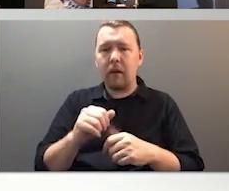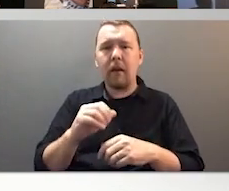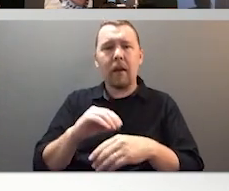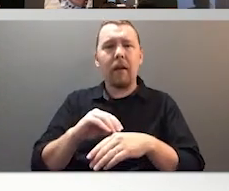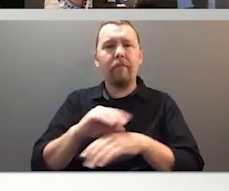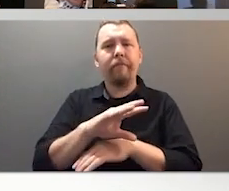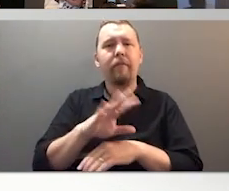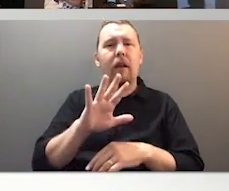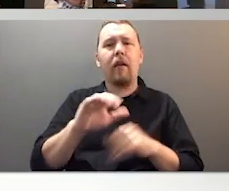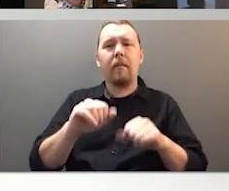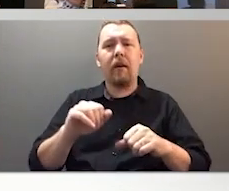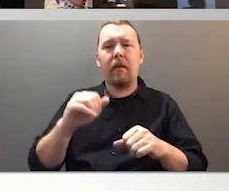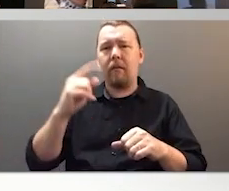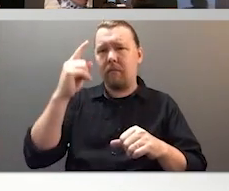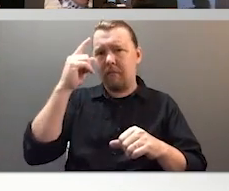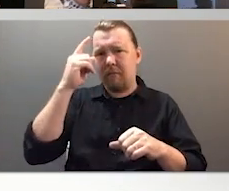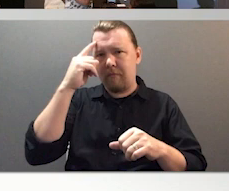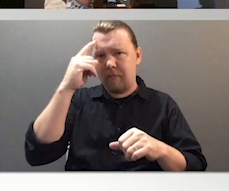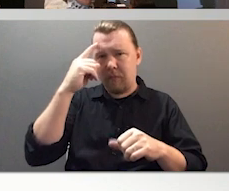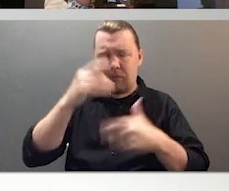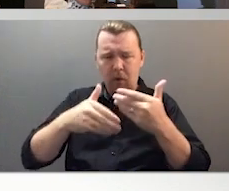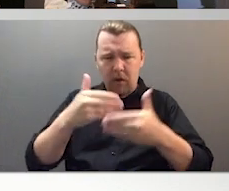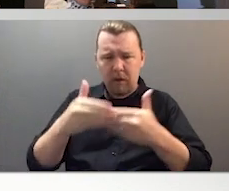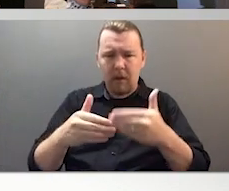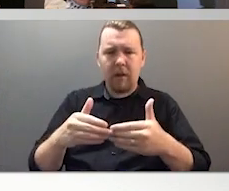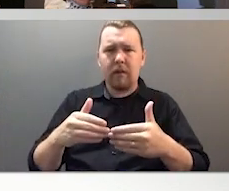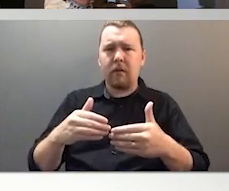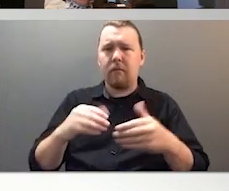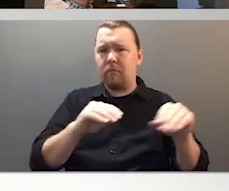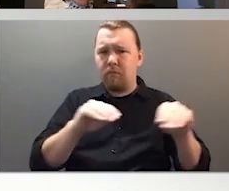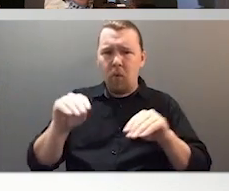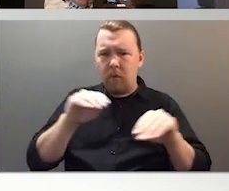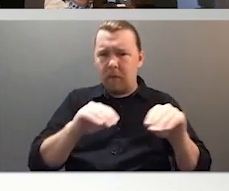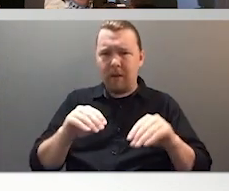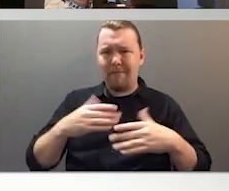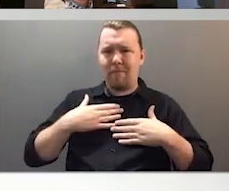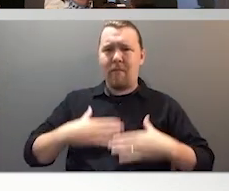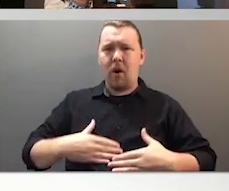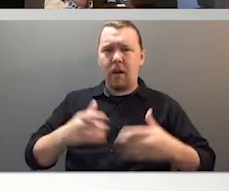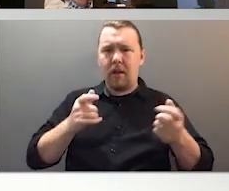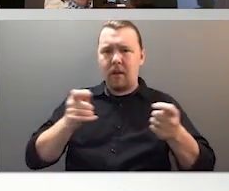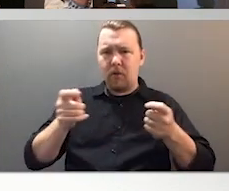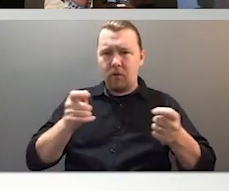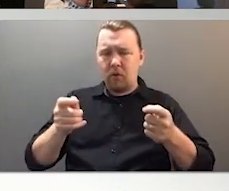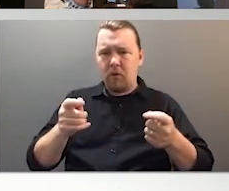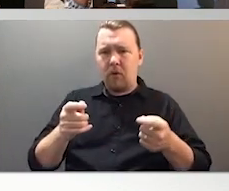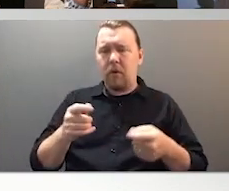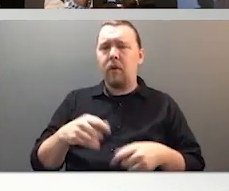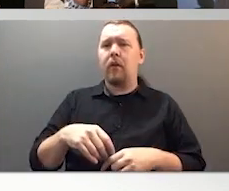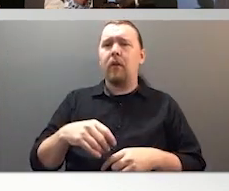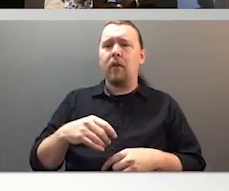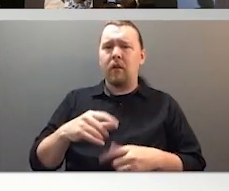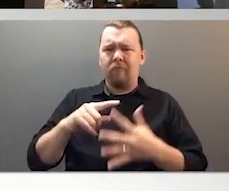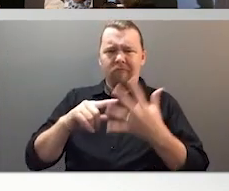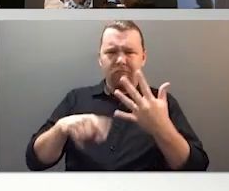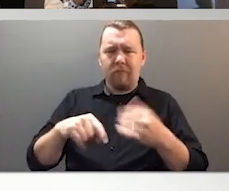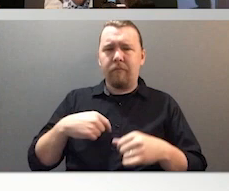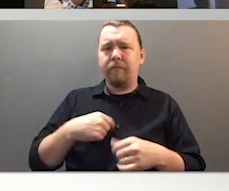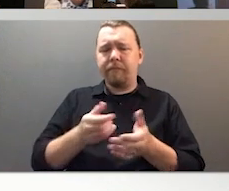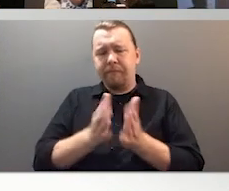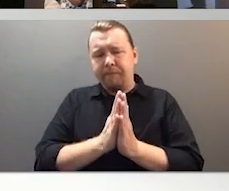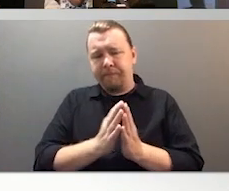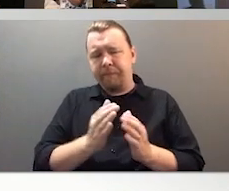sensory processing, motor planning, body control. And so what I'm looking for is when I ask somebody to